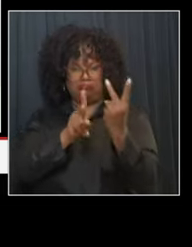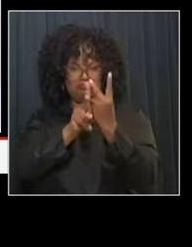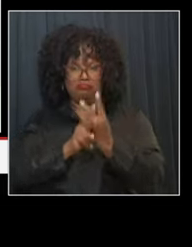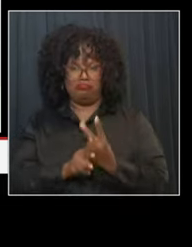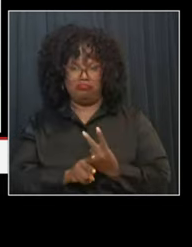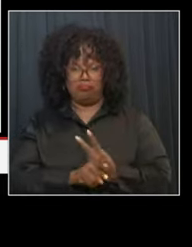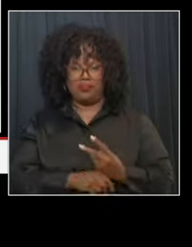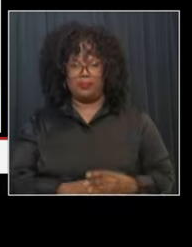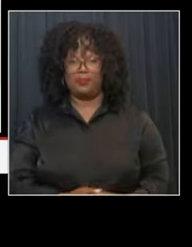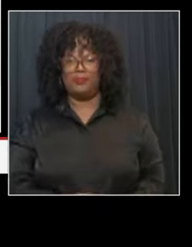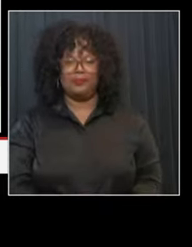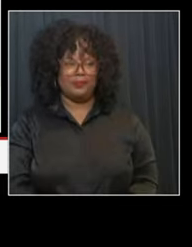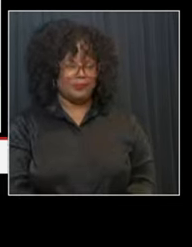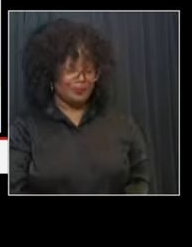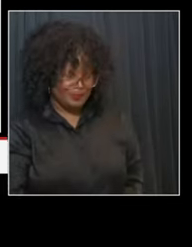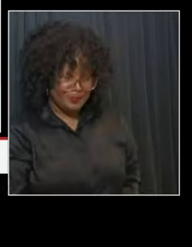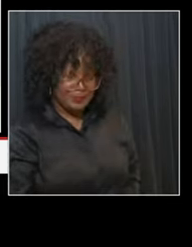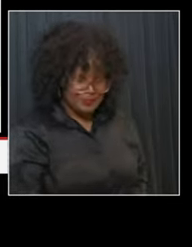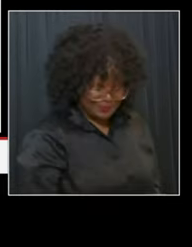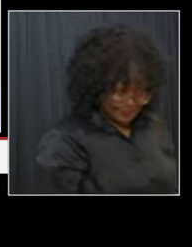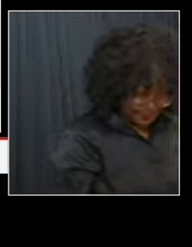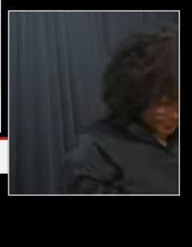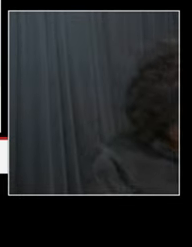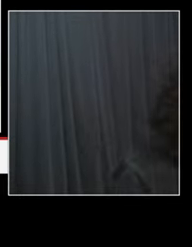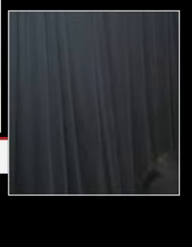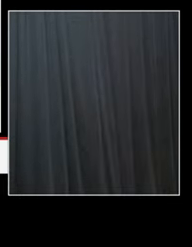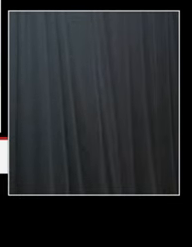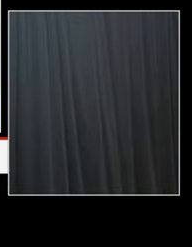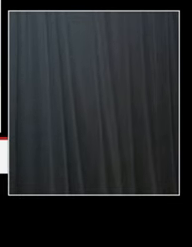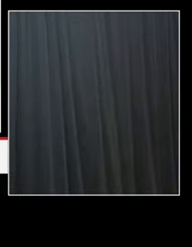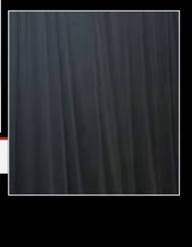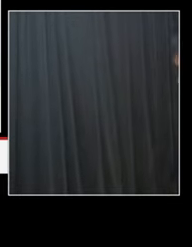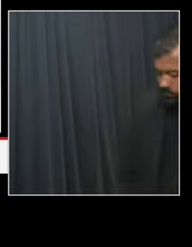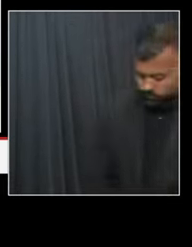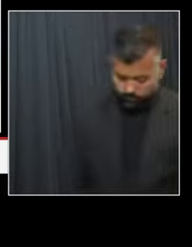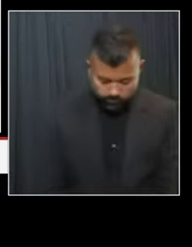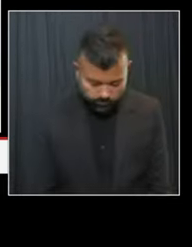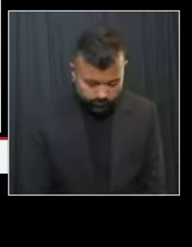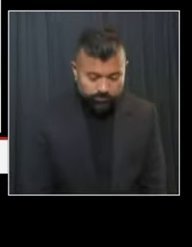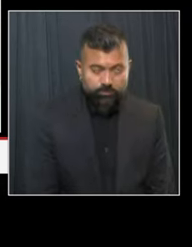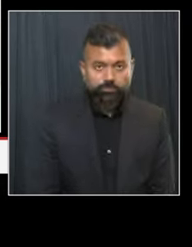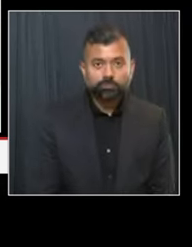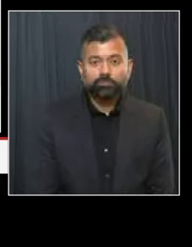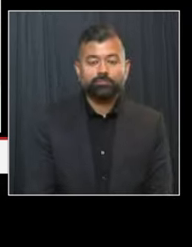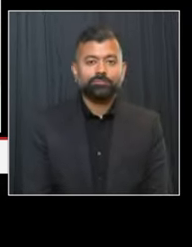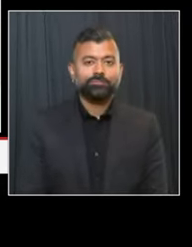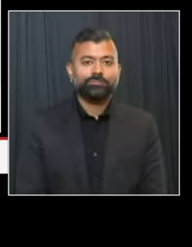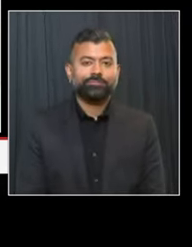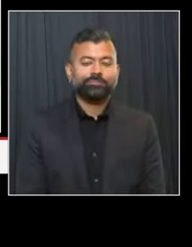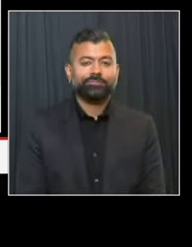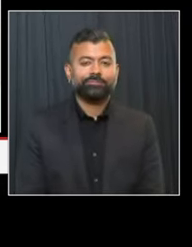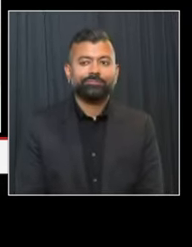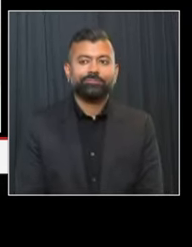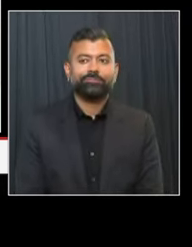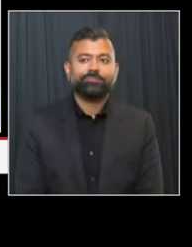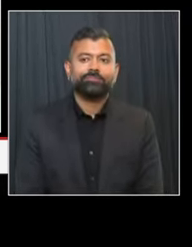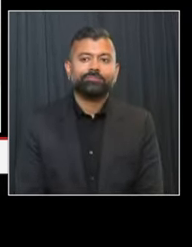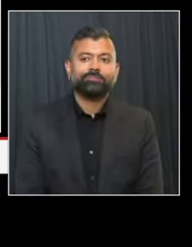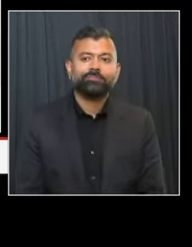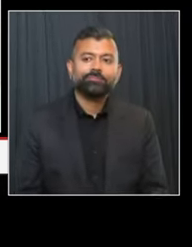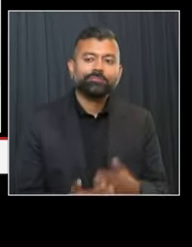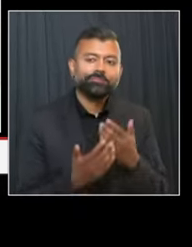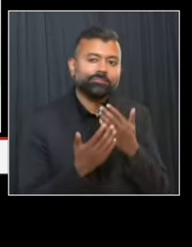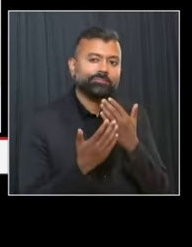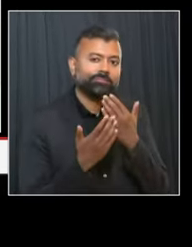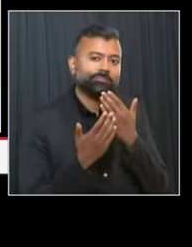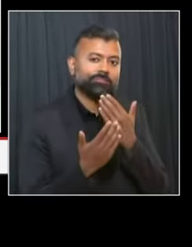And last but not least, we're going to talk about the investments in our government operations, and I will turn it over to ACA Rodriguez to kick us off. All